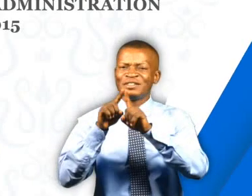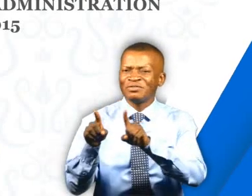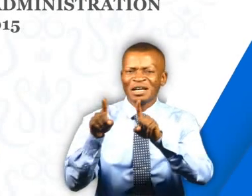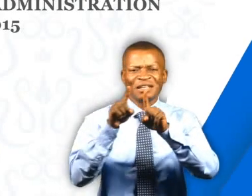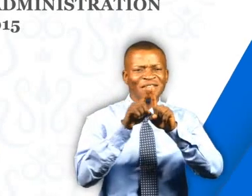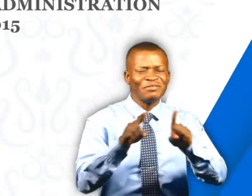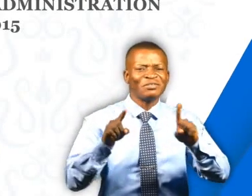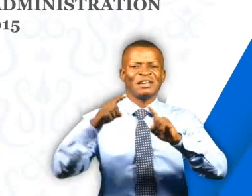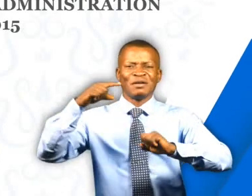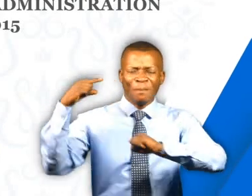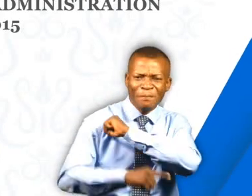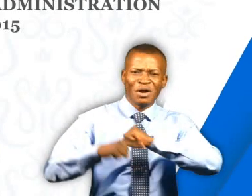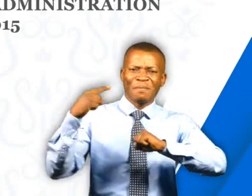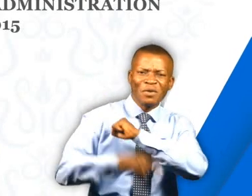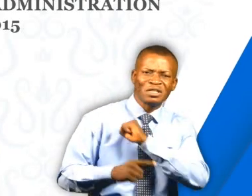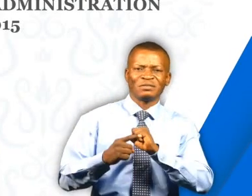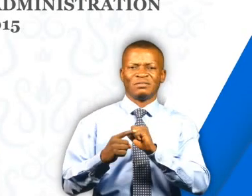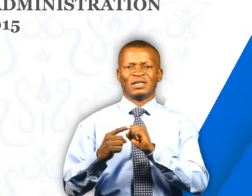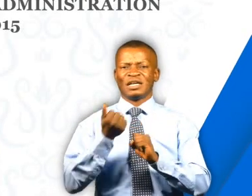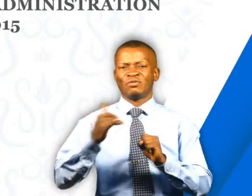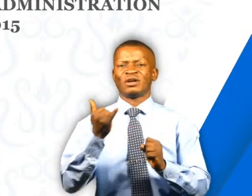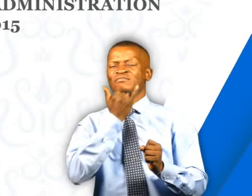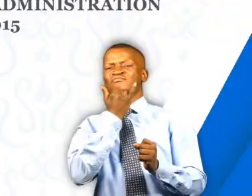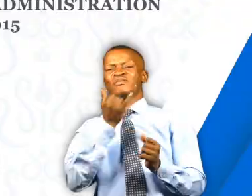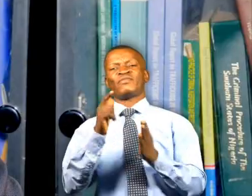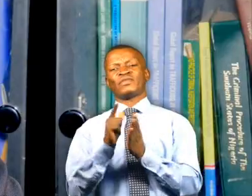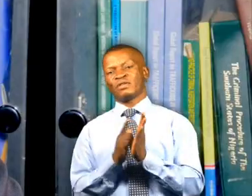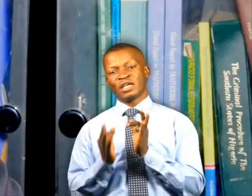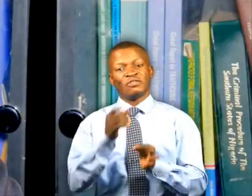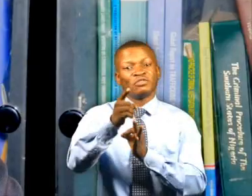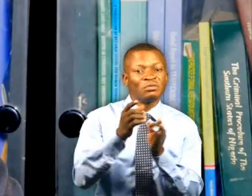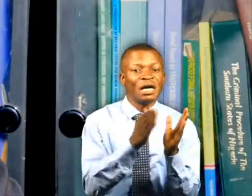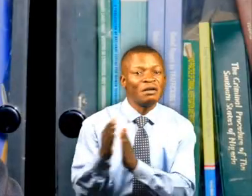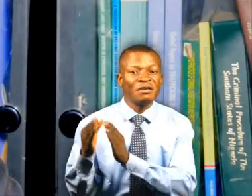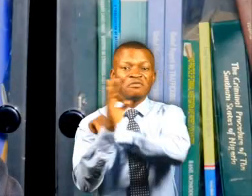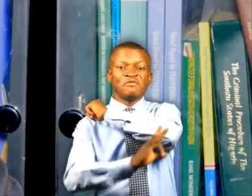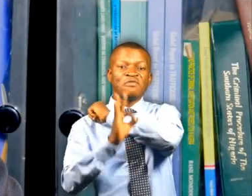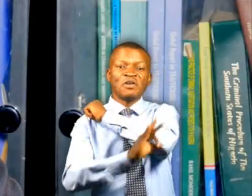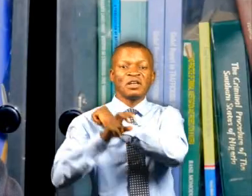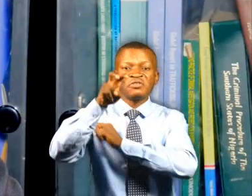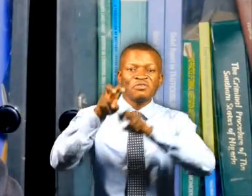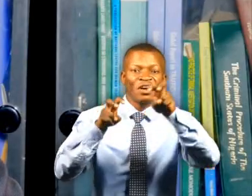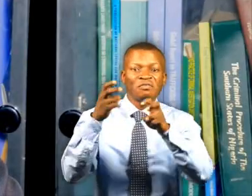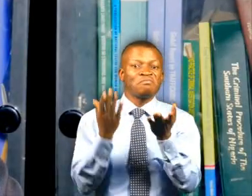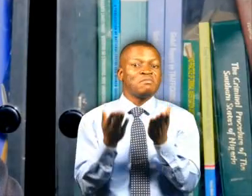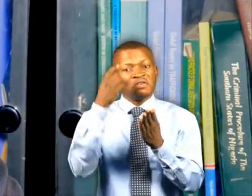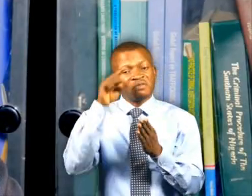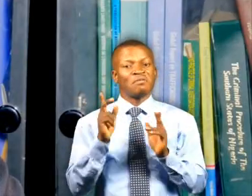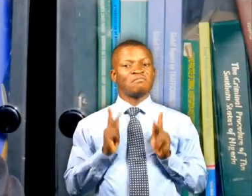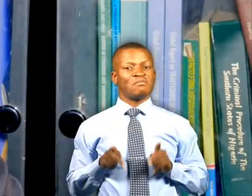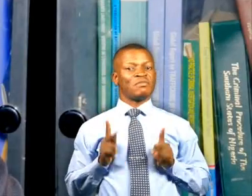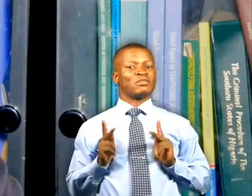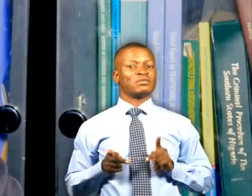prescribing various penalties for those that run foul of the law. If you organize a foreign travel for the purpose of